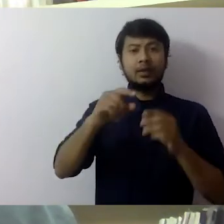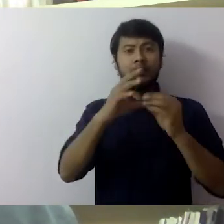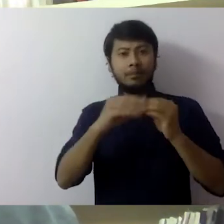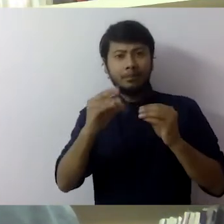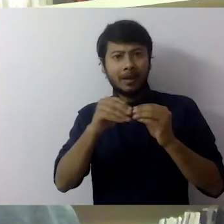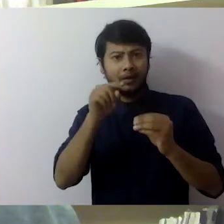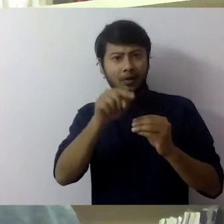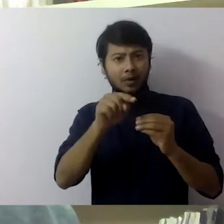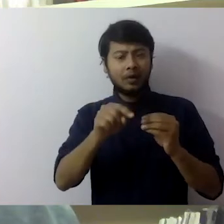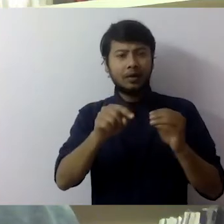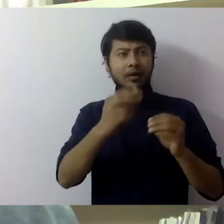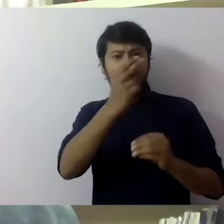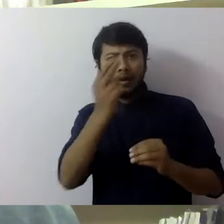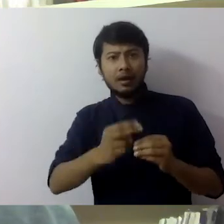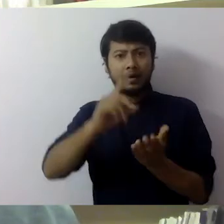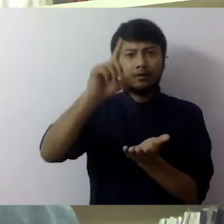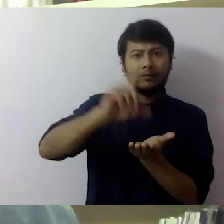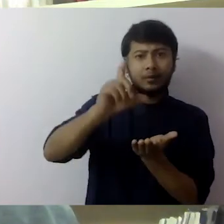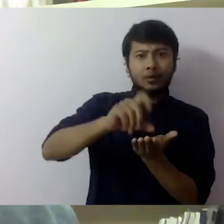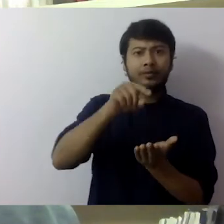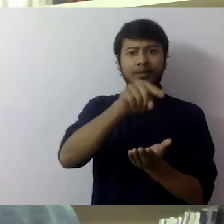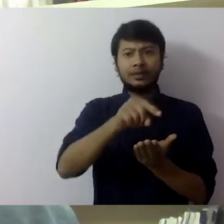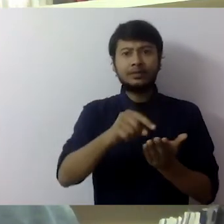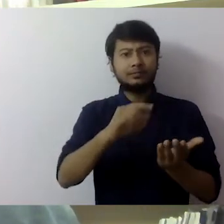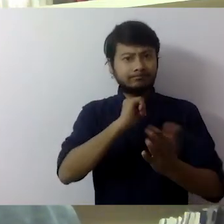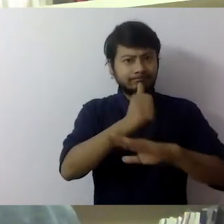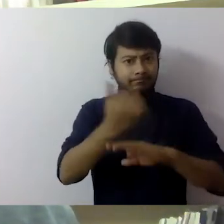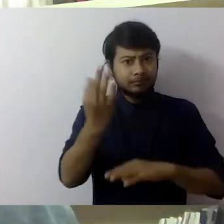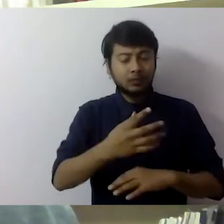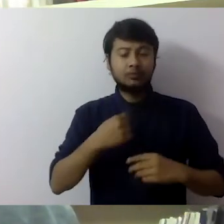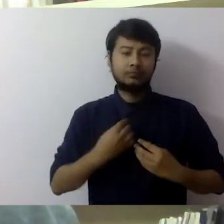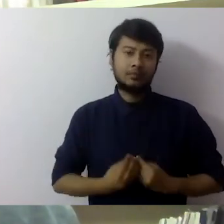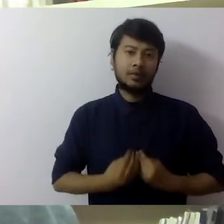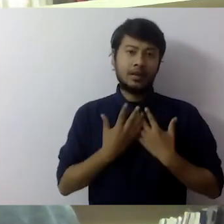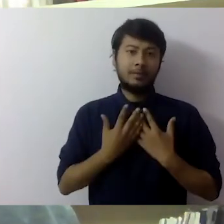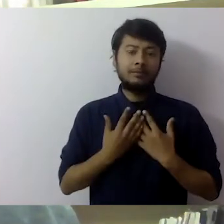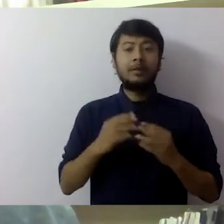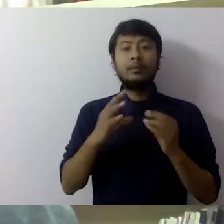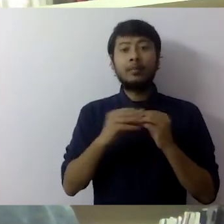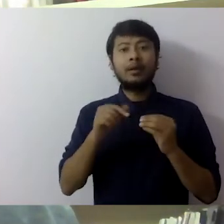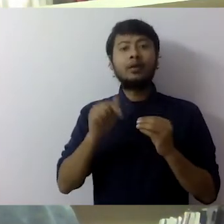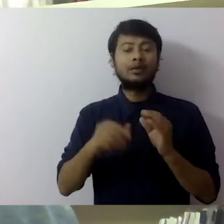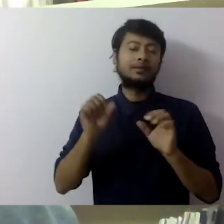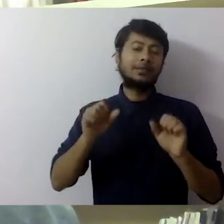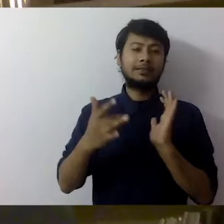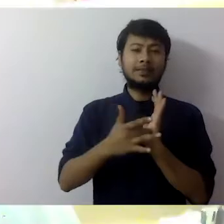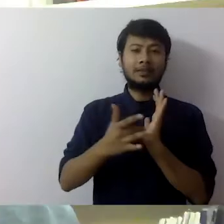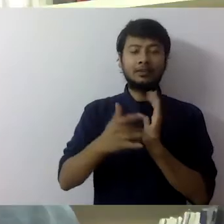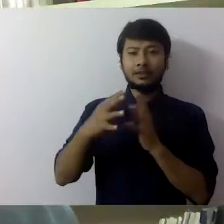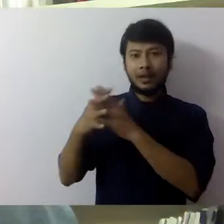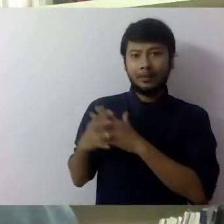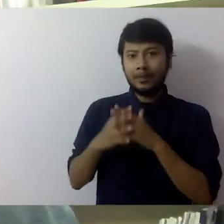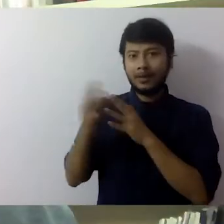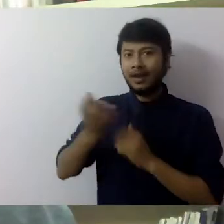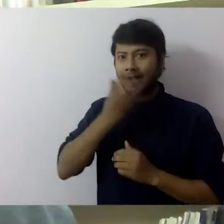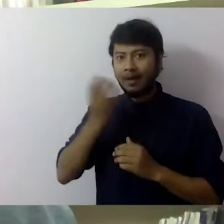excited. While Bangalore is popular as India's Silicon Valley, it is also a city with many remarkable institutions and with a